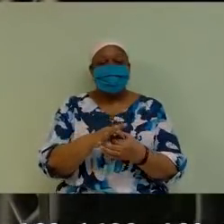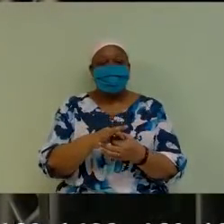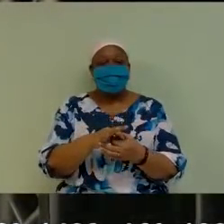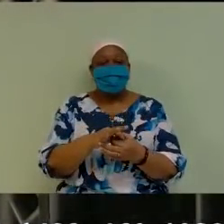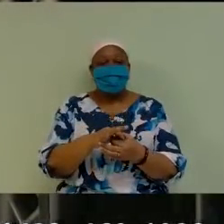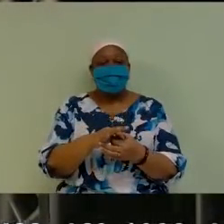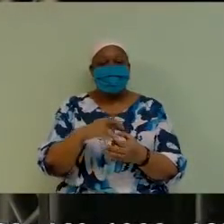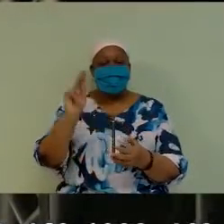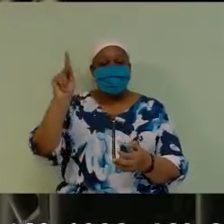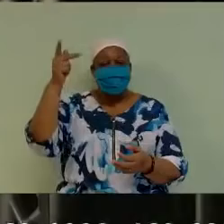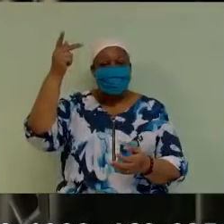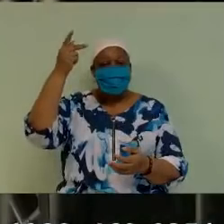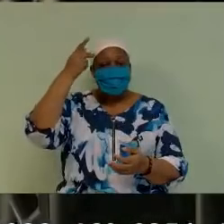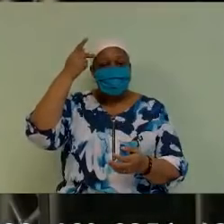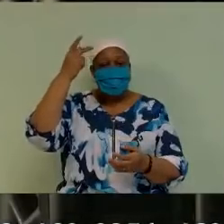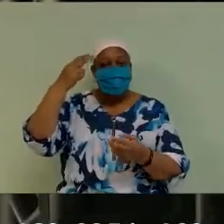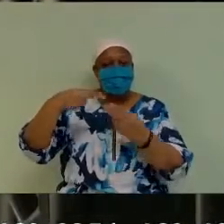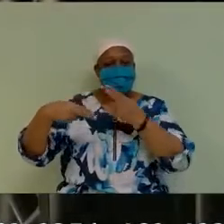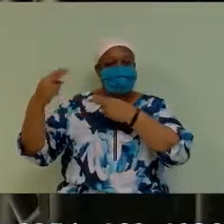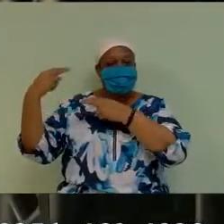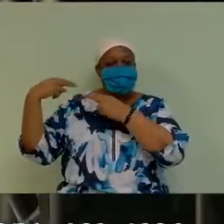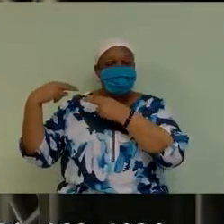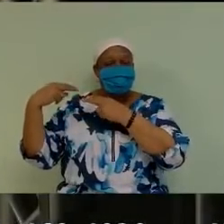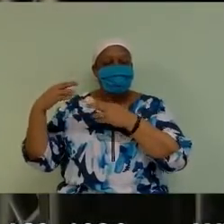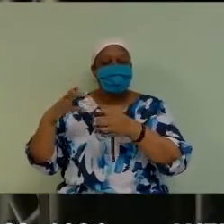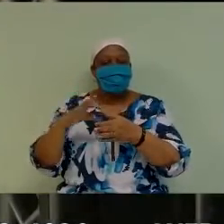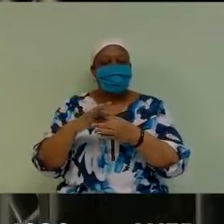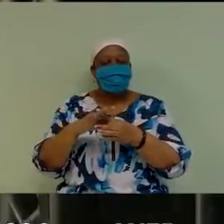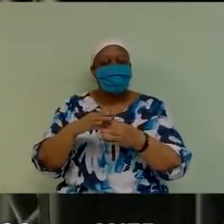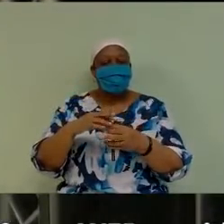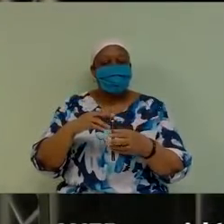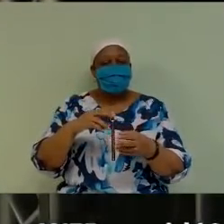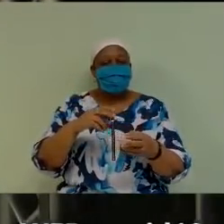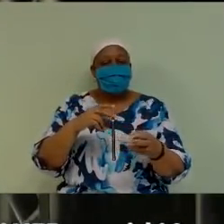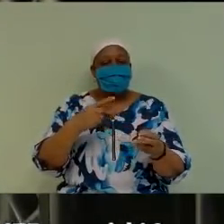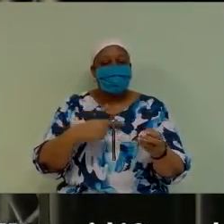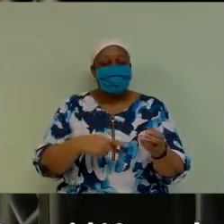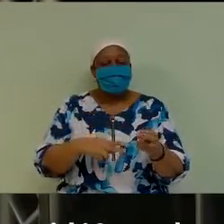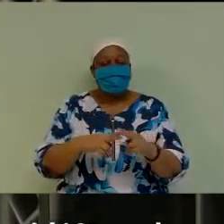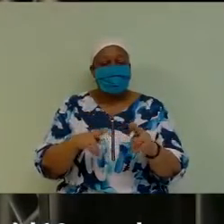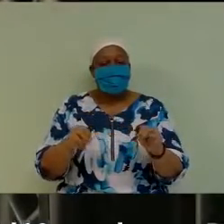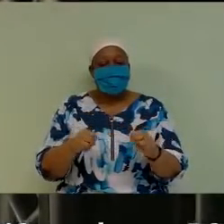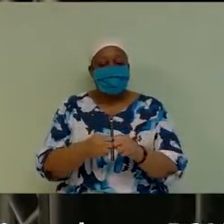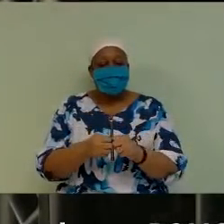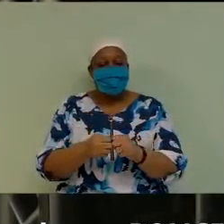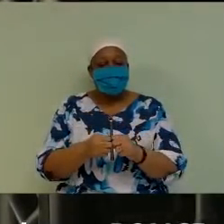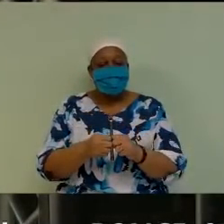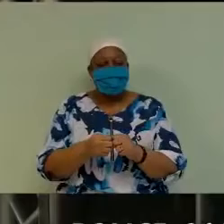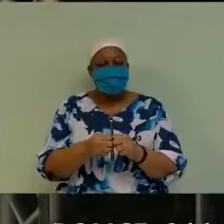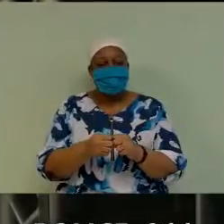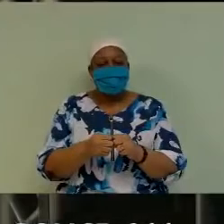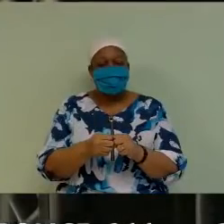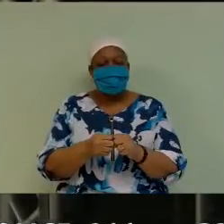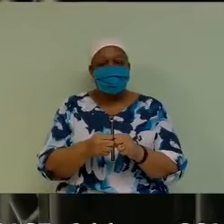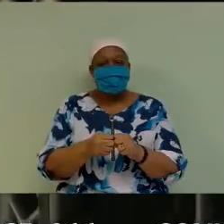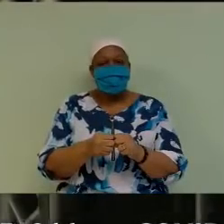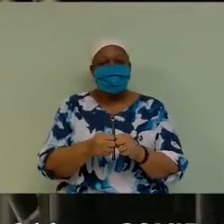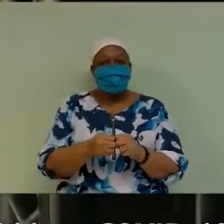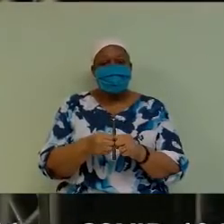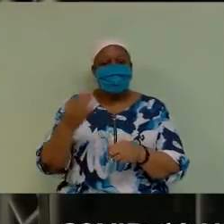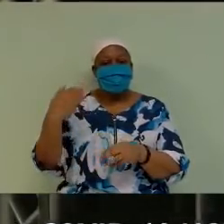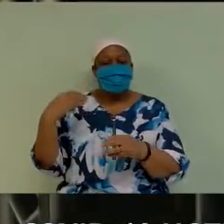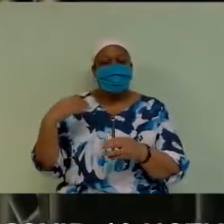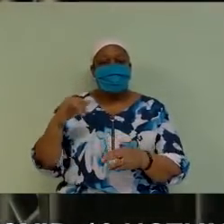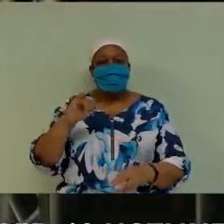Kitts and Nevis. We know of what was called the Anguilla Revolution,